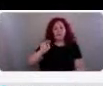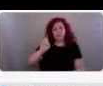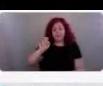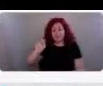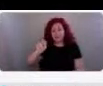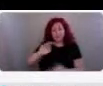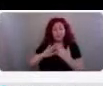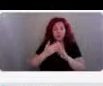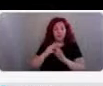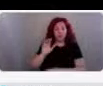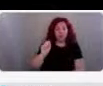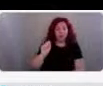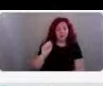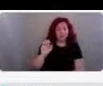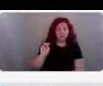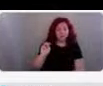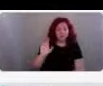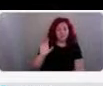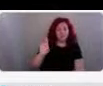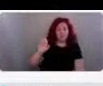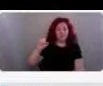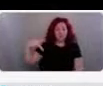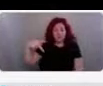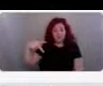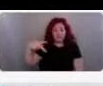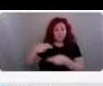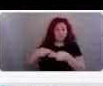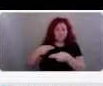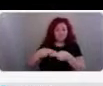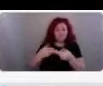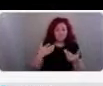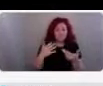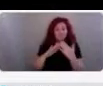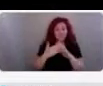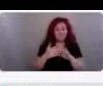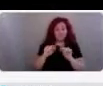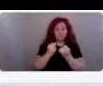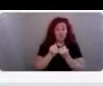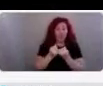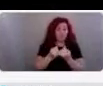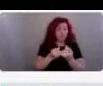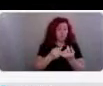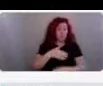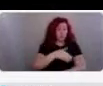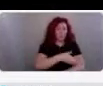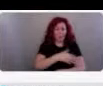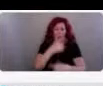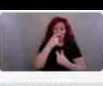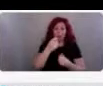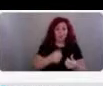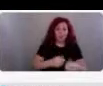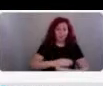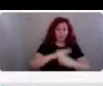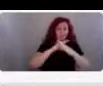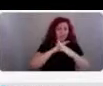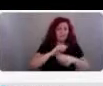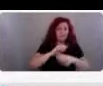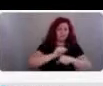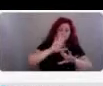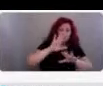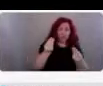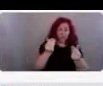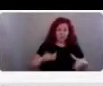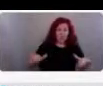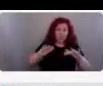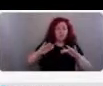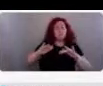as it's called the city and tribes also share a powerful interest in protecting desert and mountain lands the character of diverse